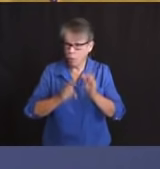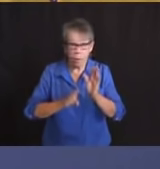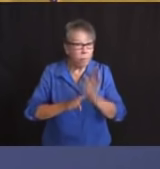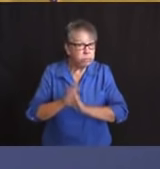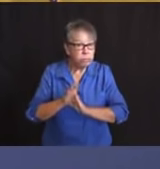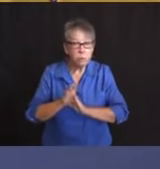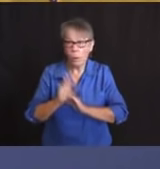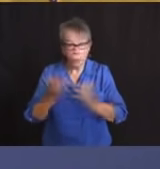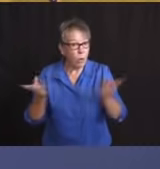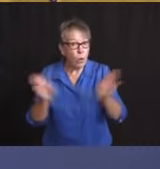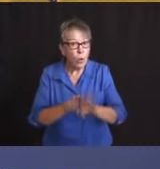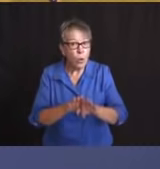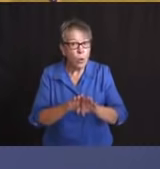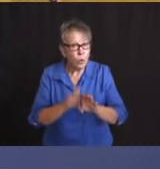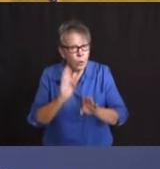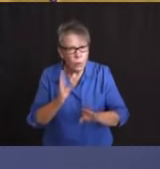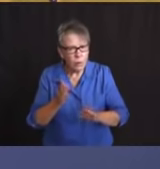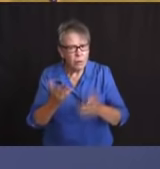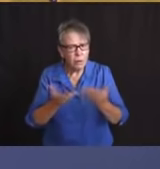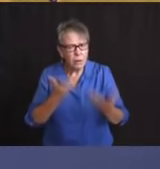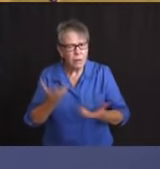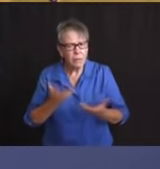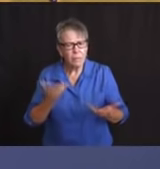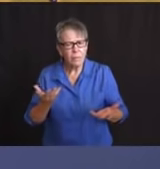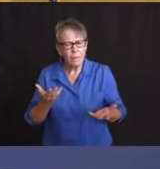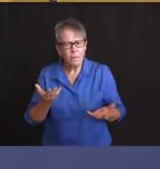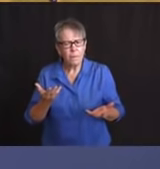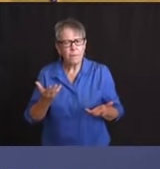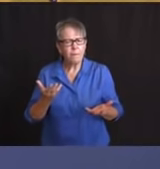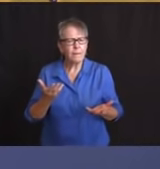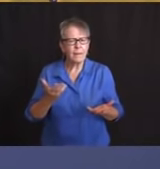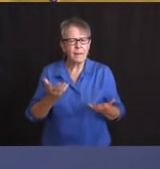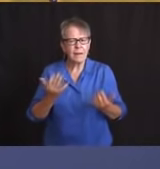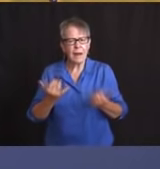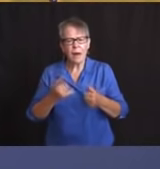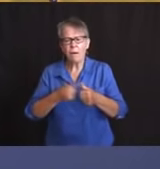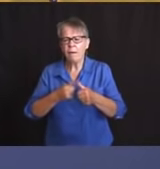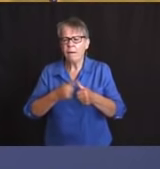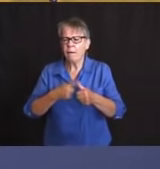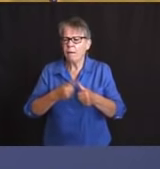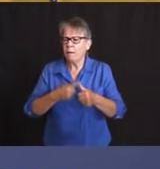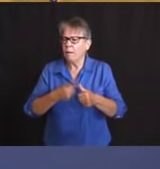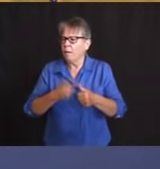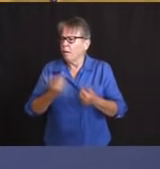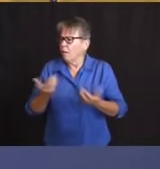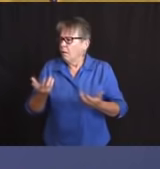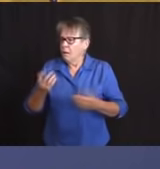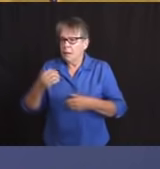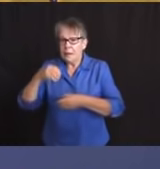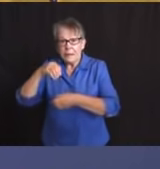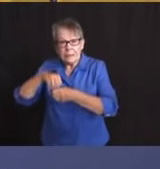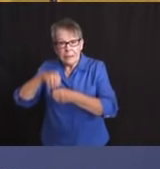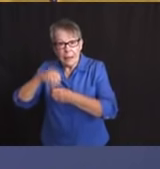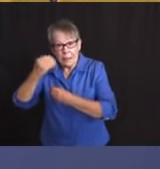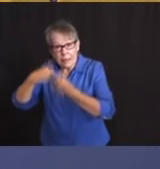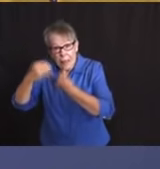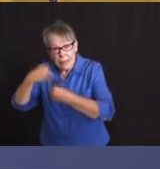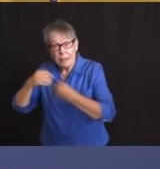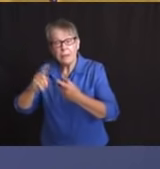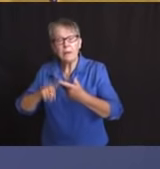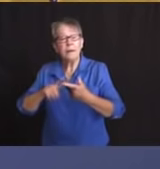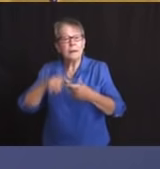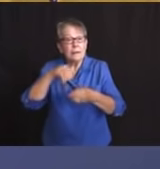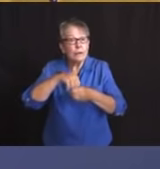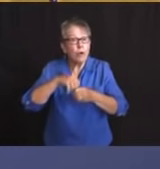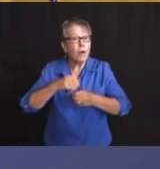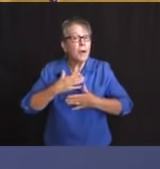low. If data takes a turn for the worse, how will that rollback look? And how do you identify causes given the response rates to contact tracing? Yeah,